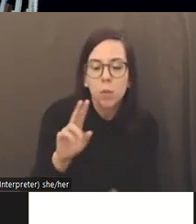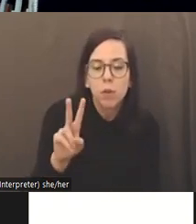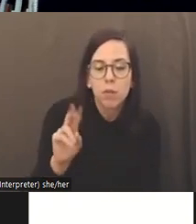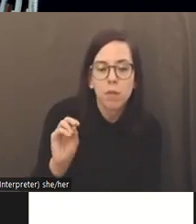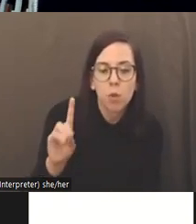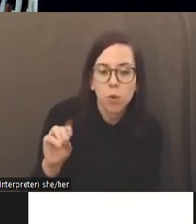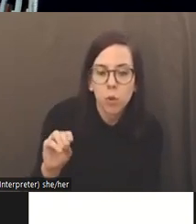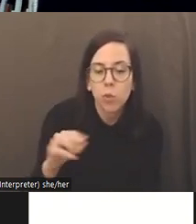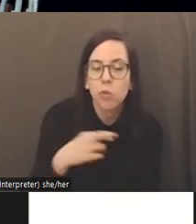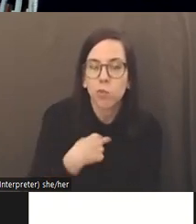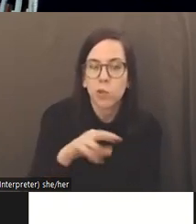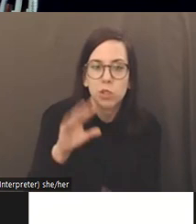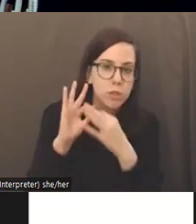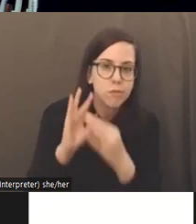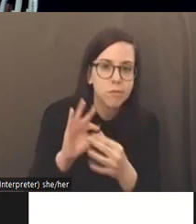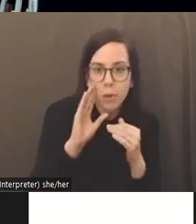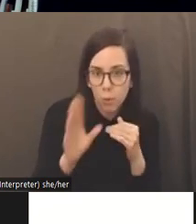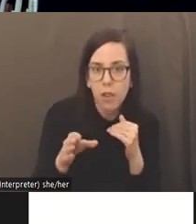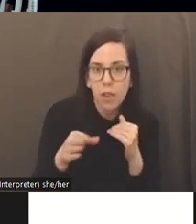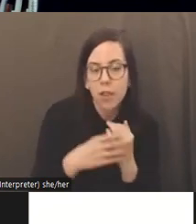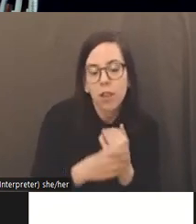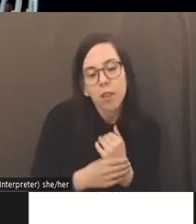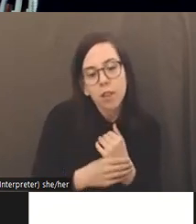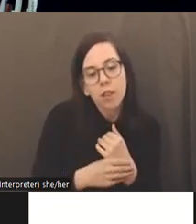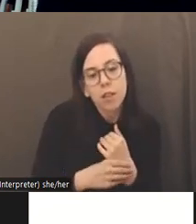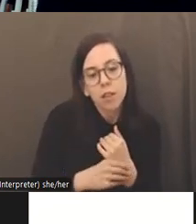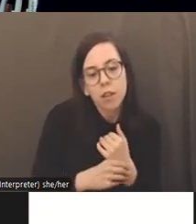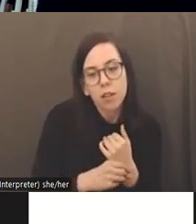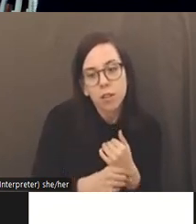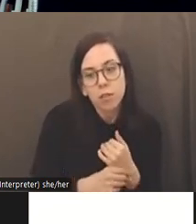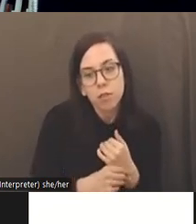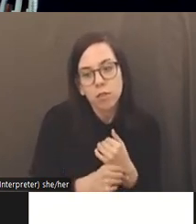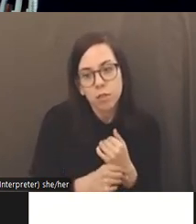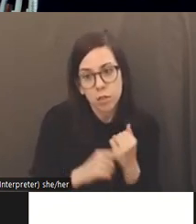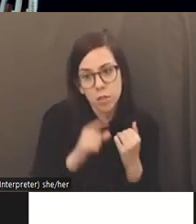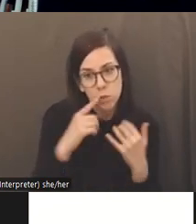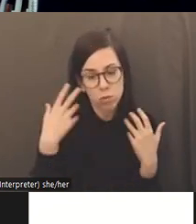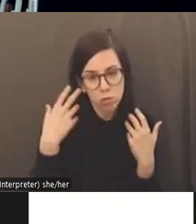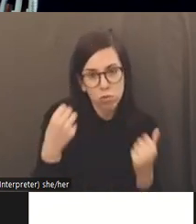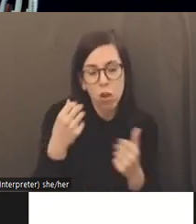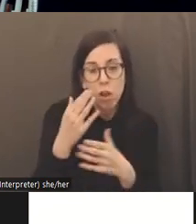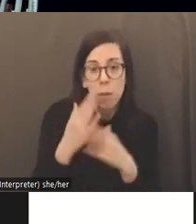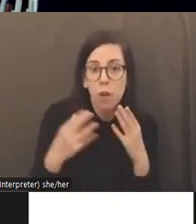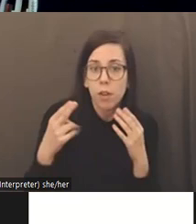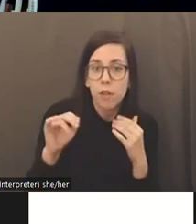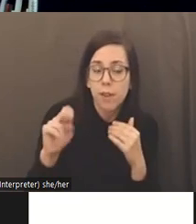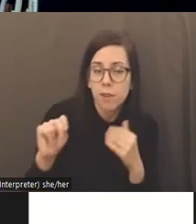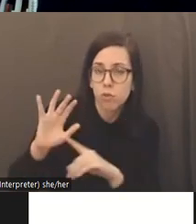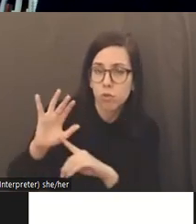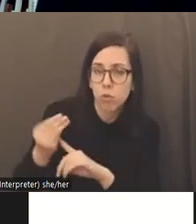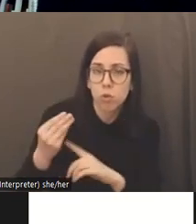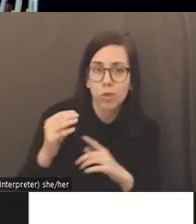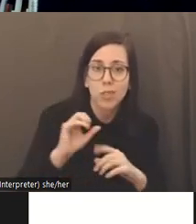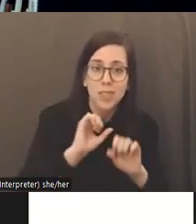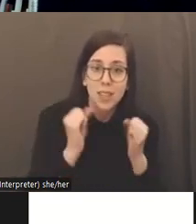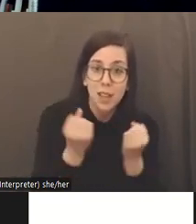it. I think that too is a very strong piece of Haitian culture and society that has a lot